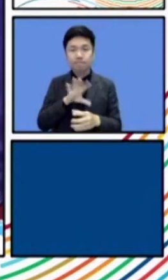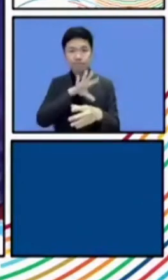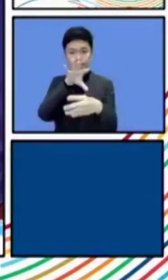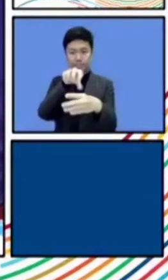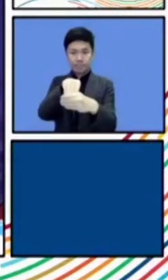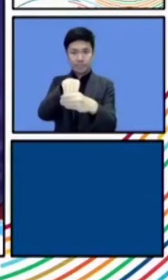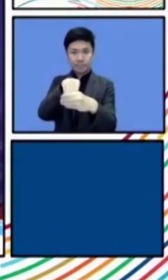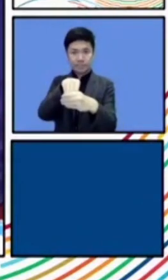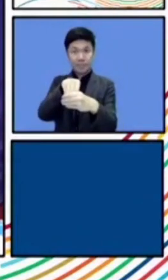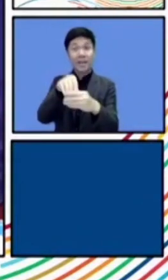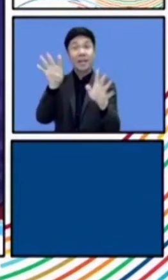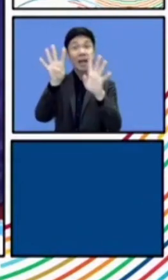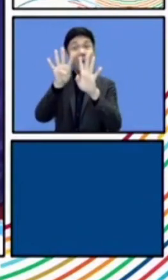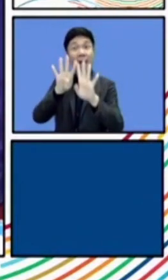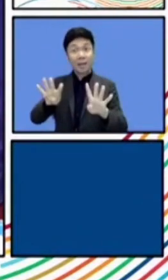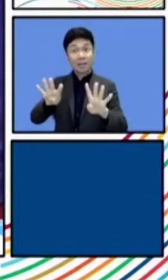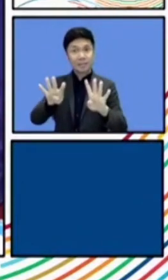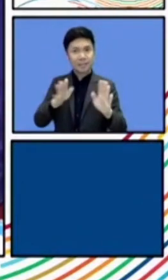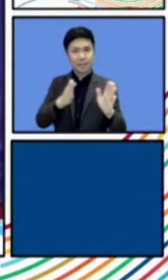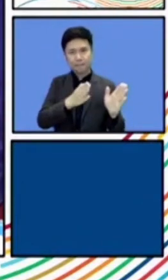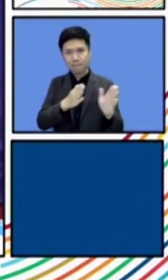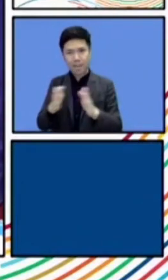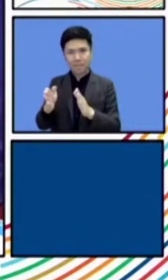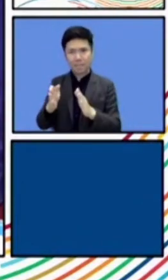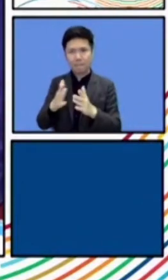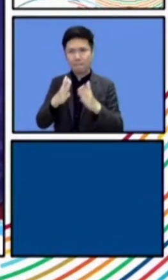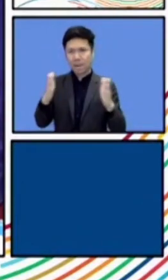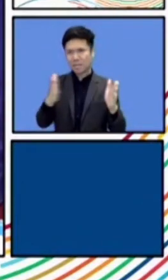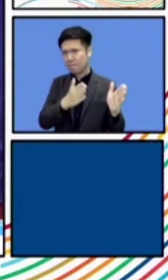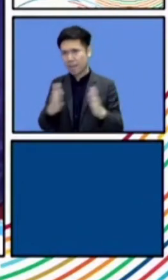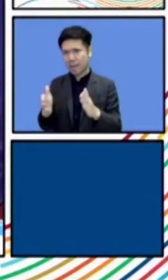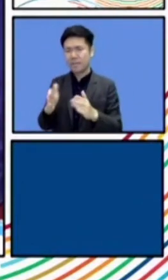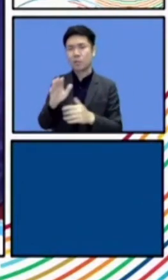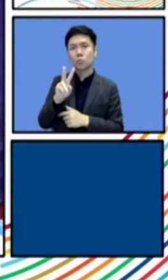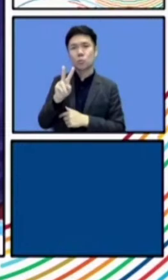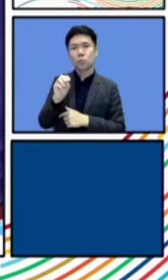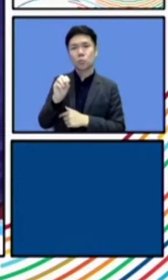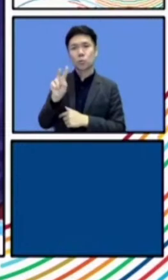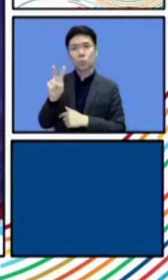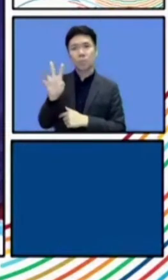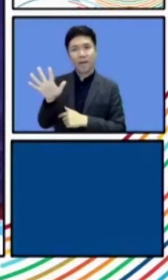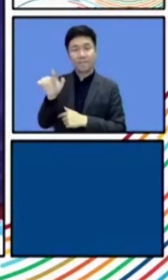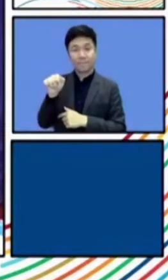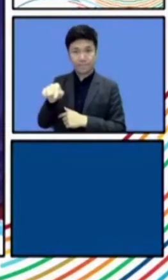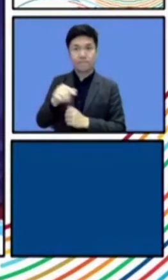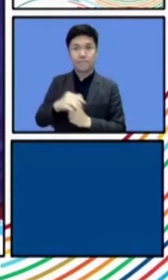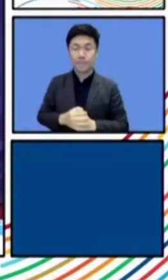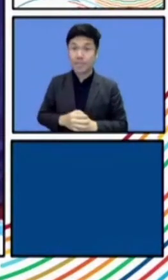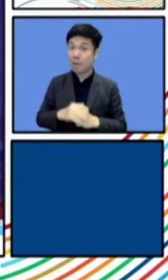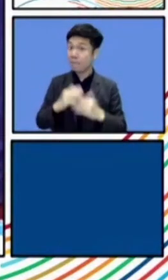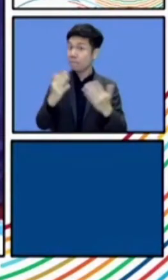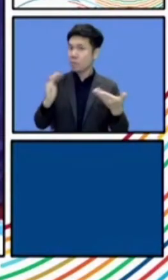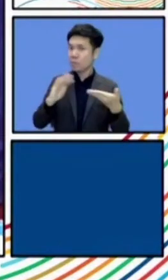master plan 2025 towards a disability inclusive community